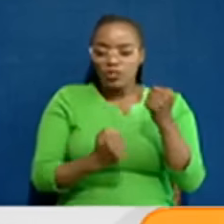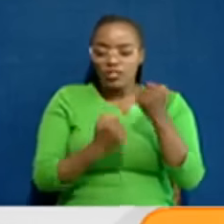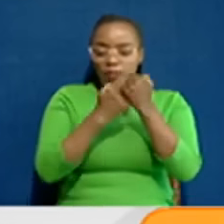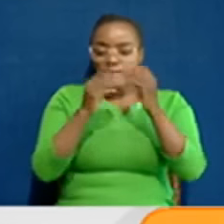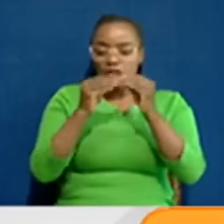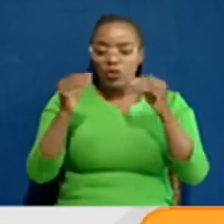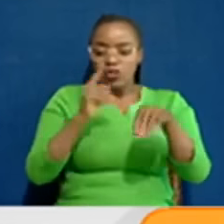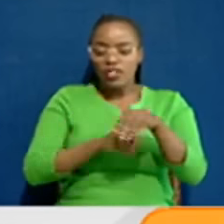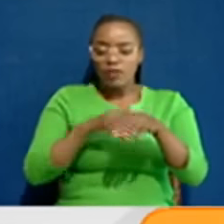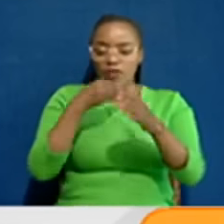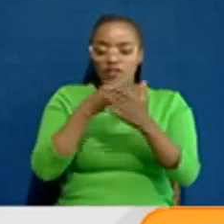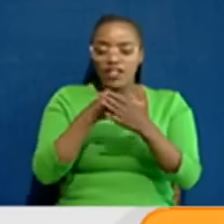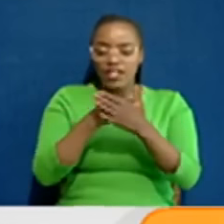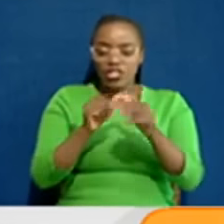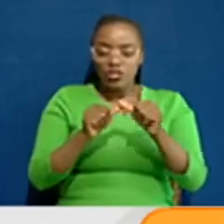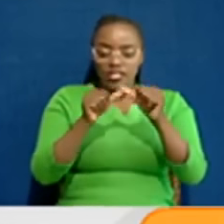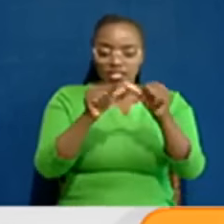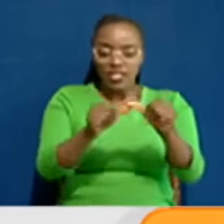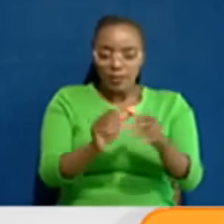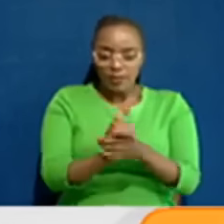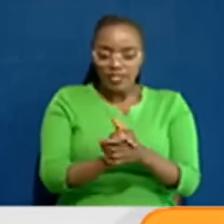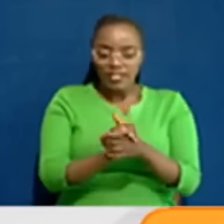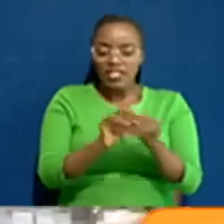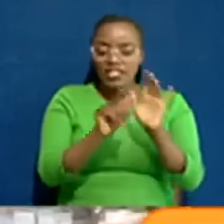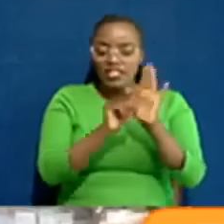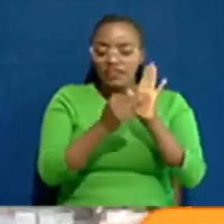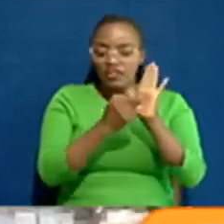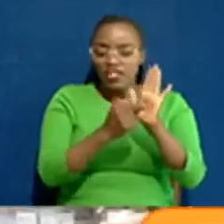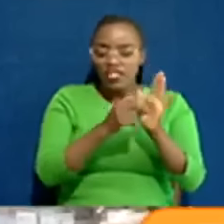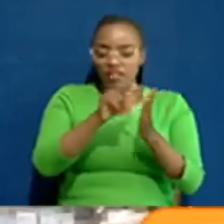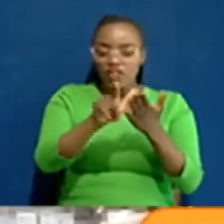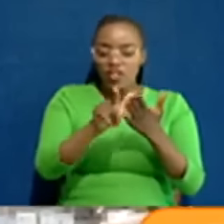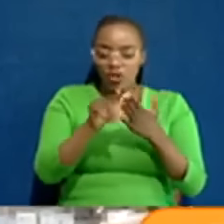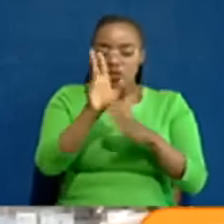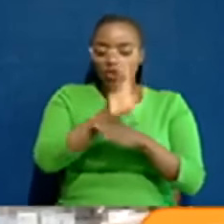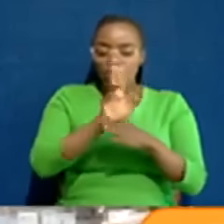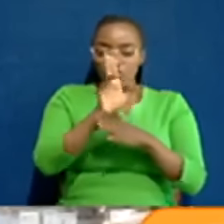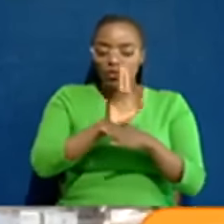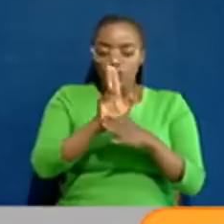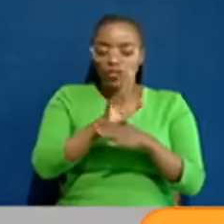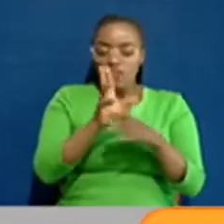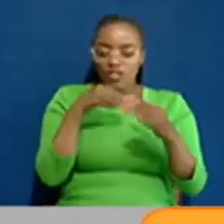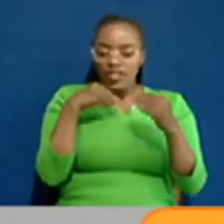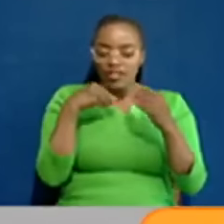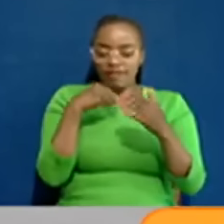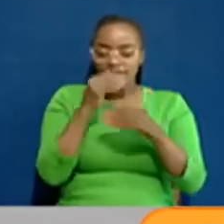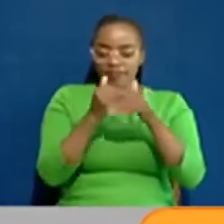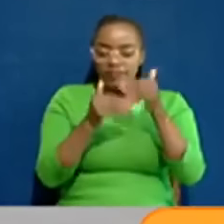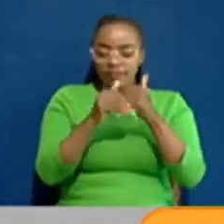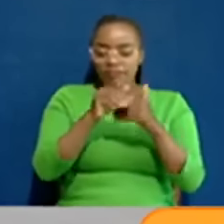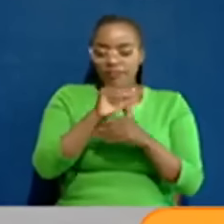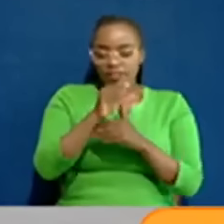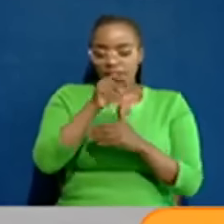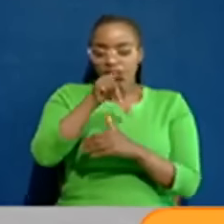long-term financial sustainability, such as the loan used for the construction of the Dongo Kundu